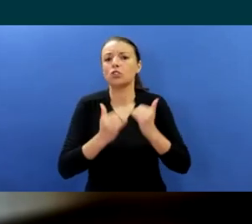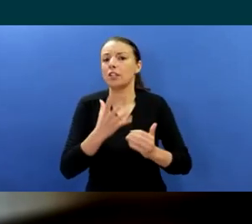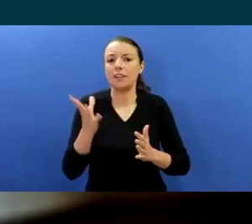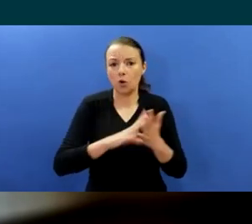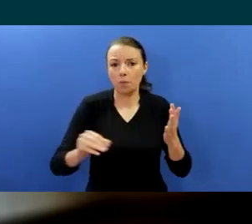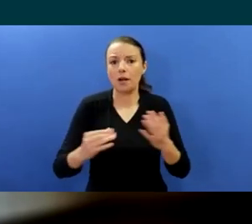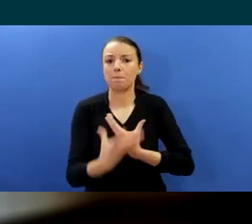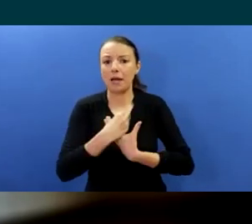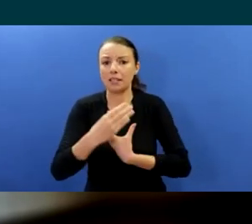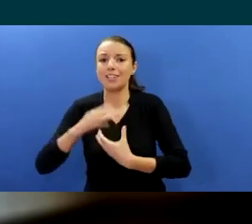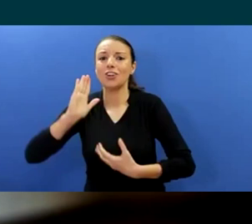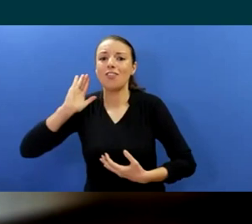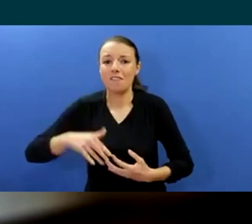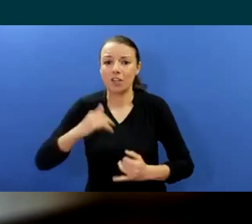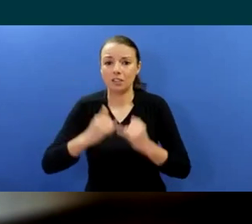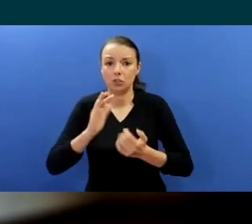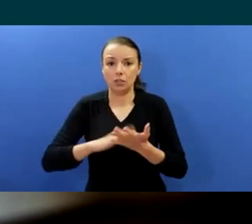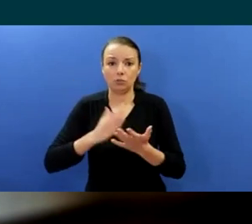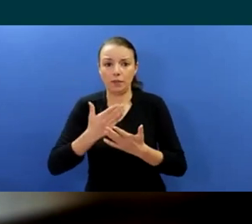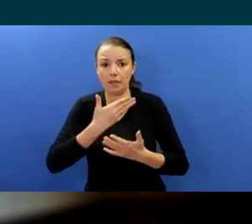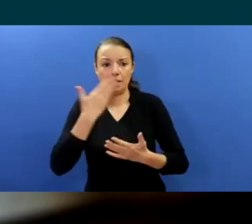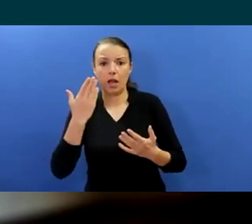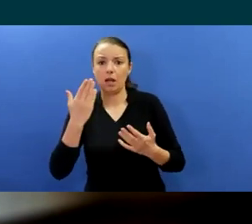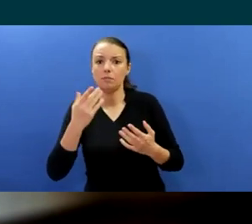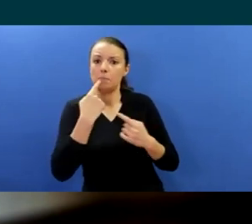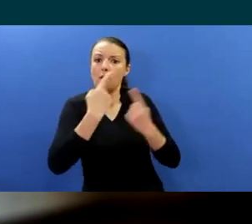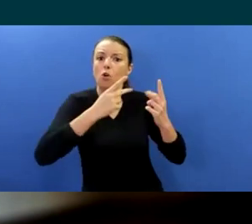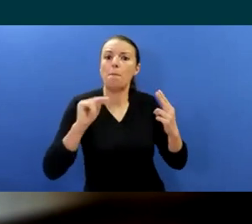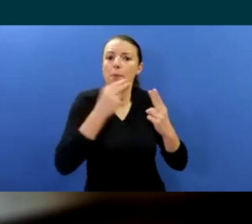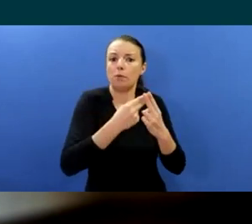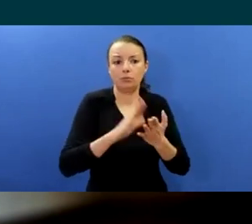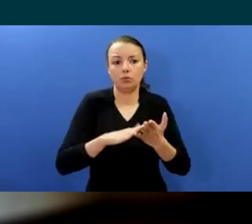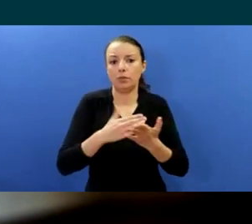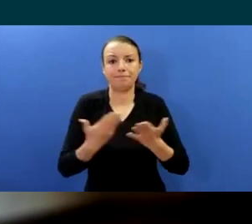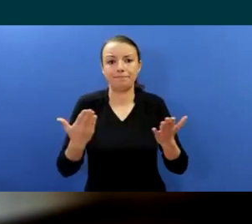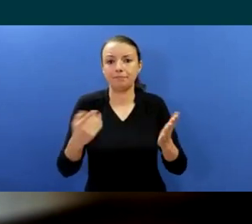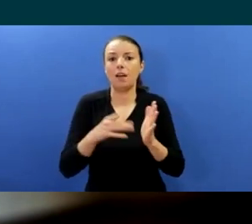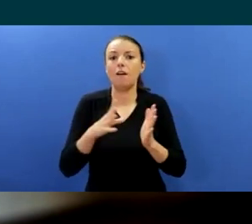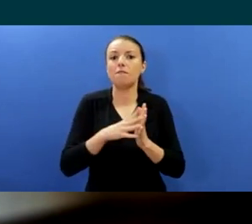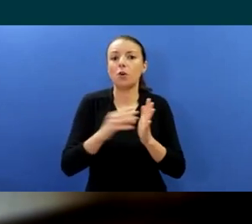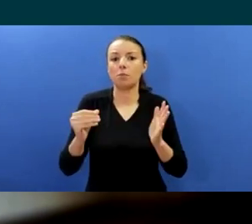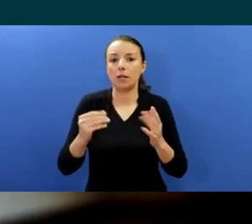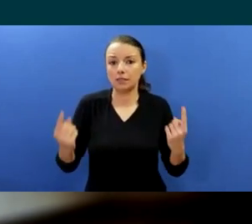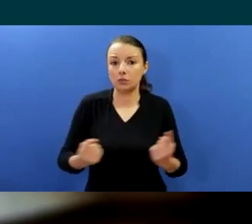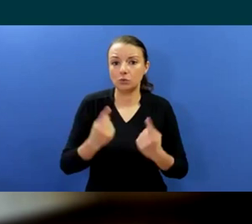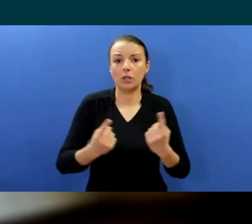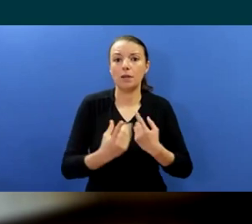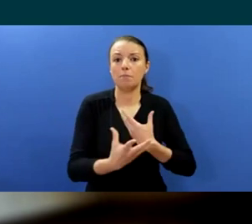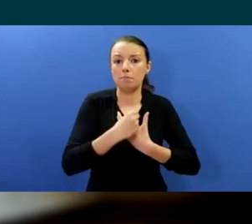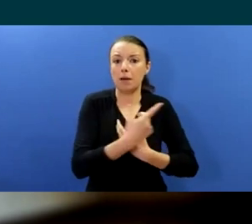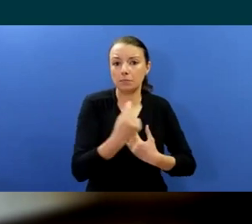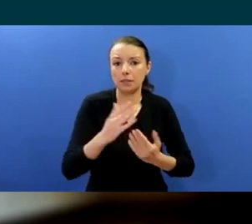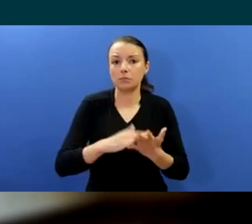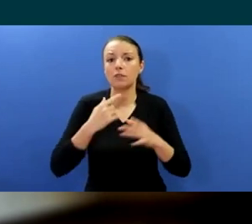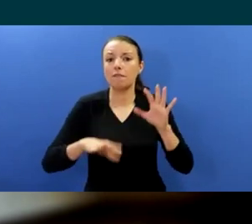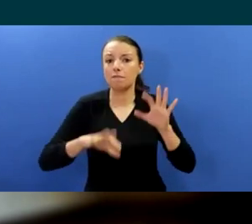to formal tools like voting, for example, because either they are